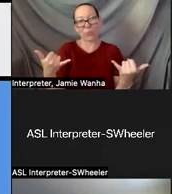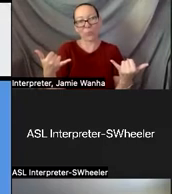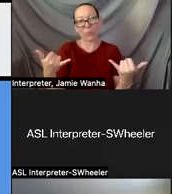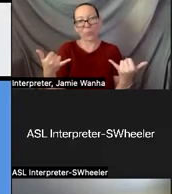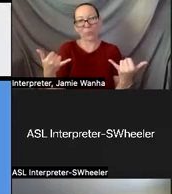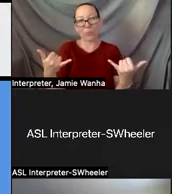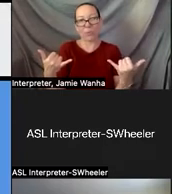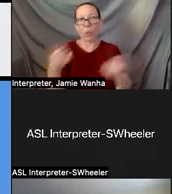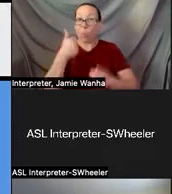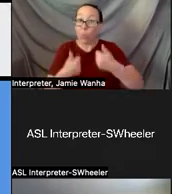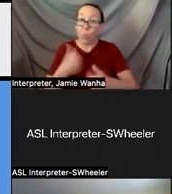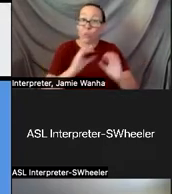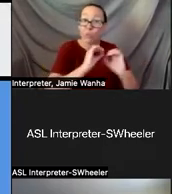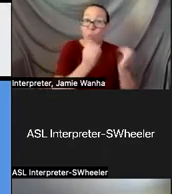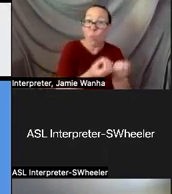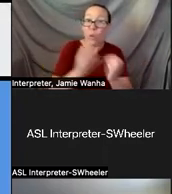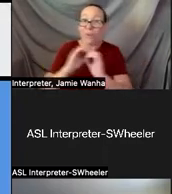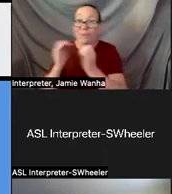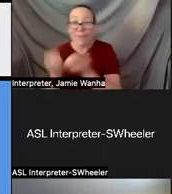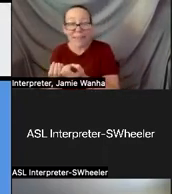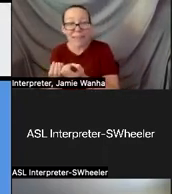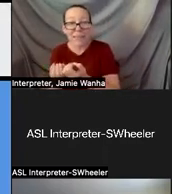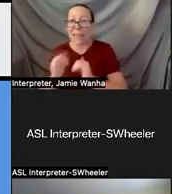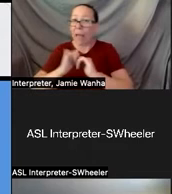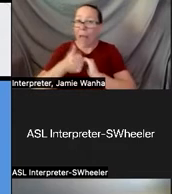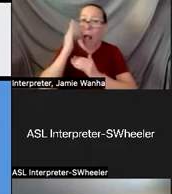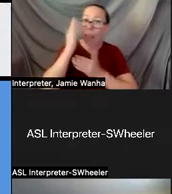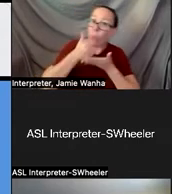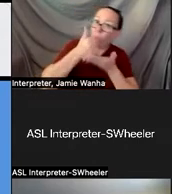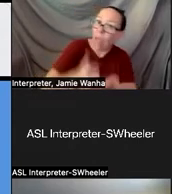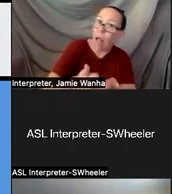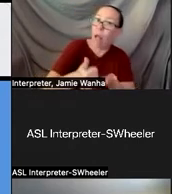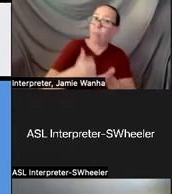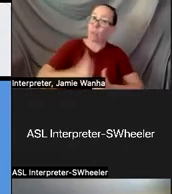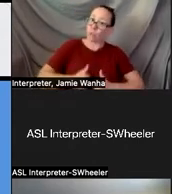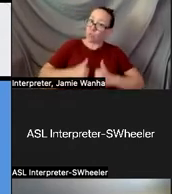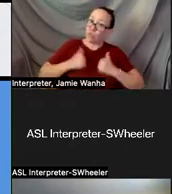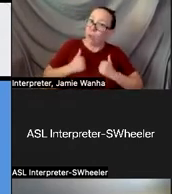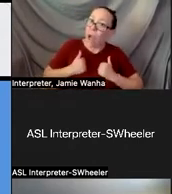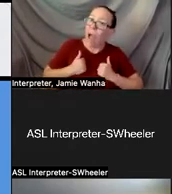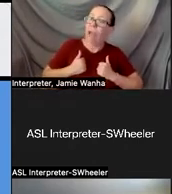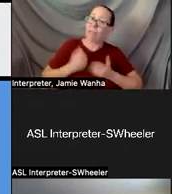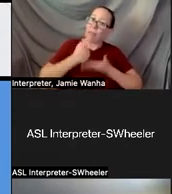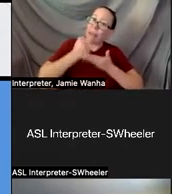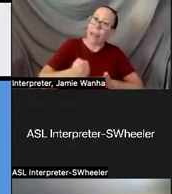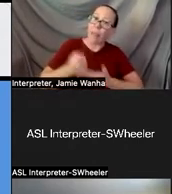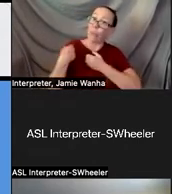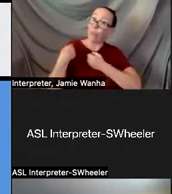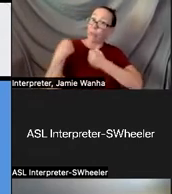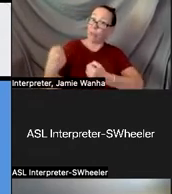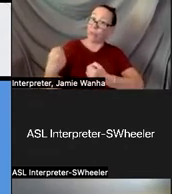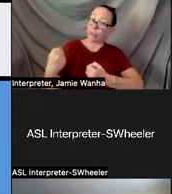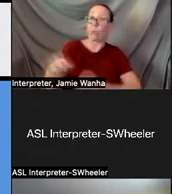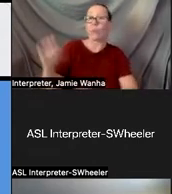are doing to help people be prepared to survive and recover. So we're bringing back Stephen Ray from the County of San